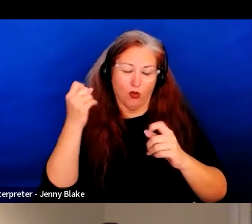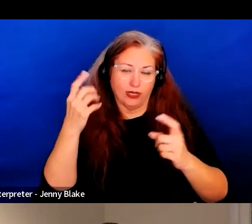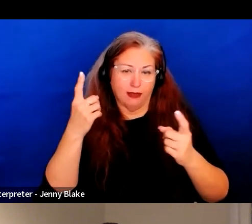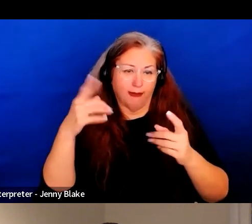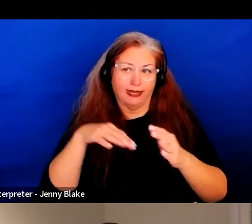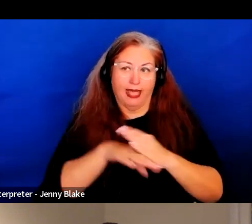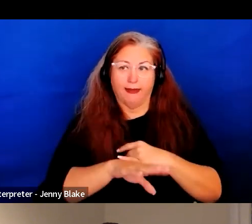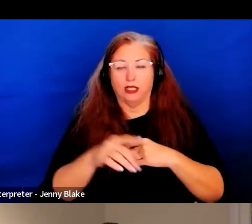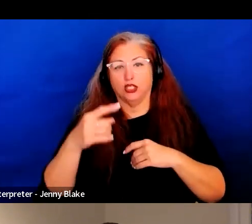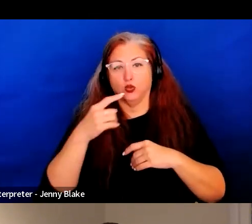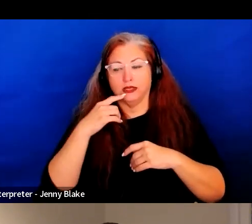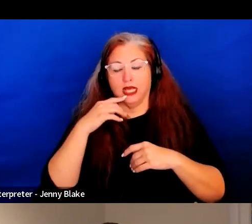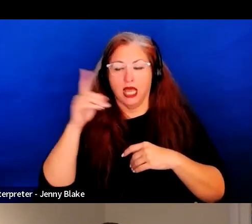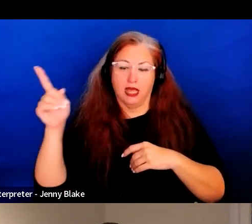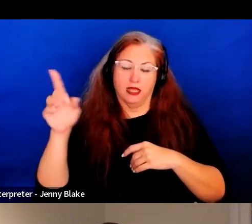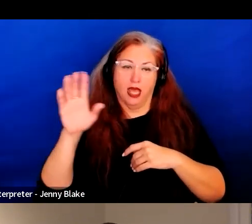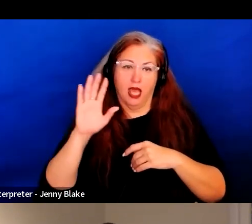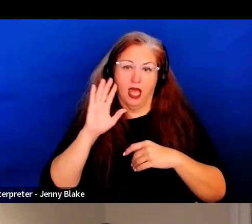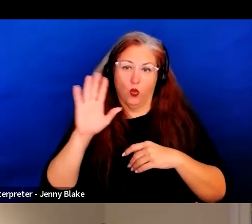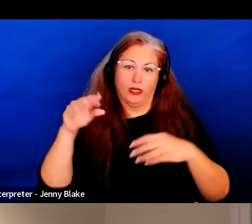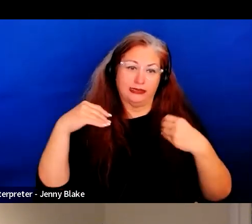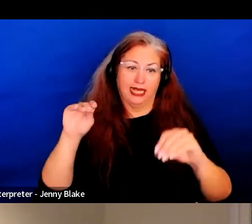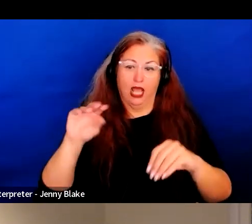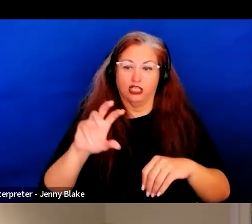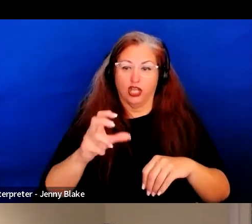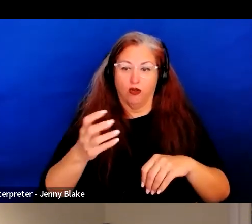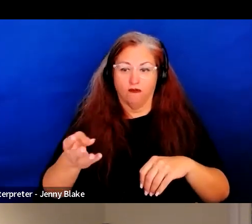in to say that they're going to sell Channel 4.